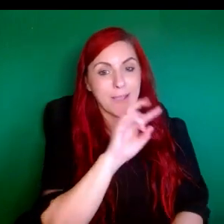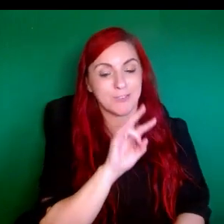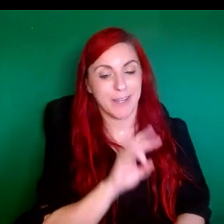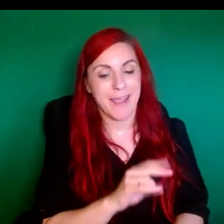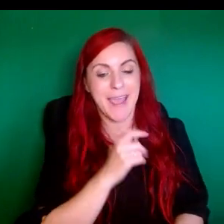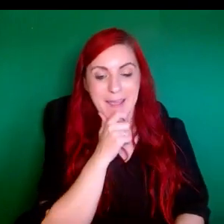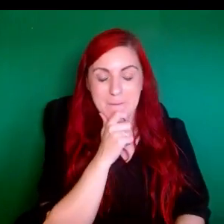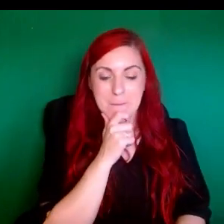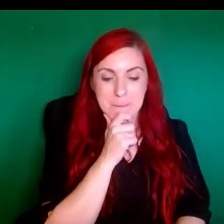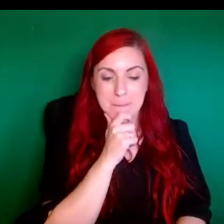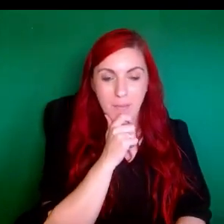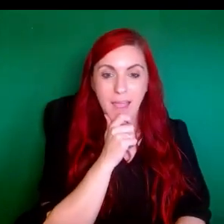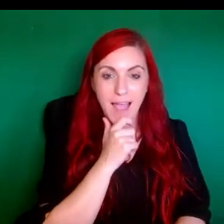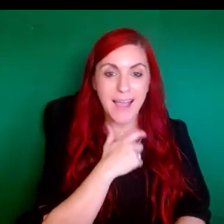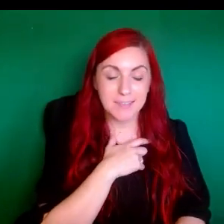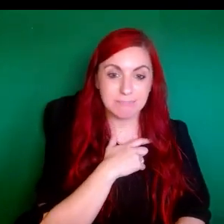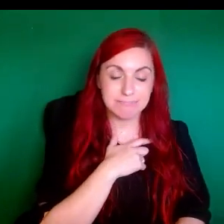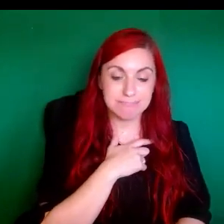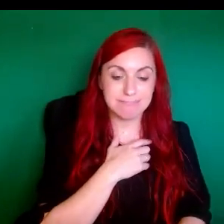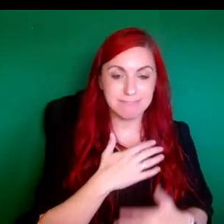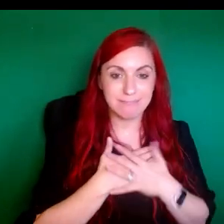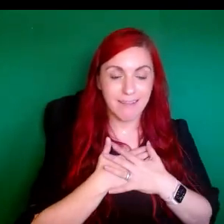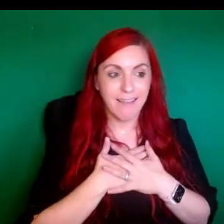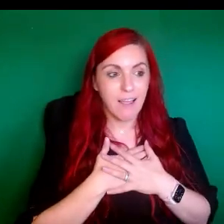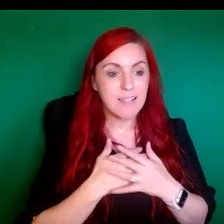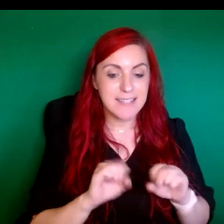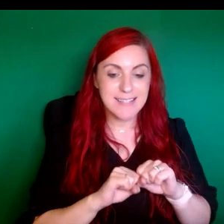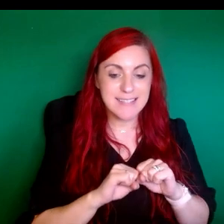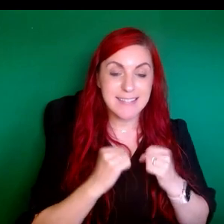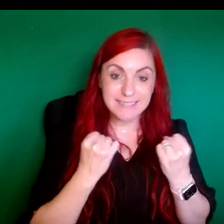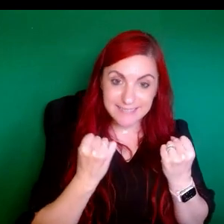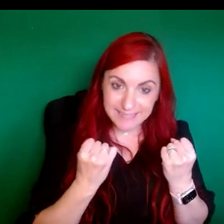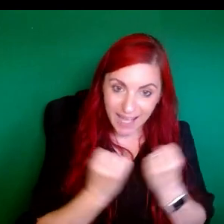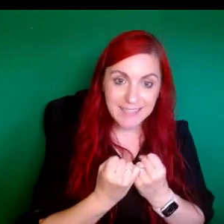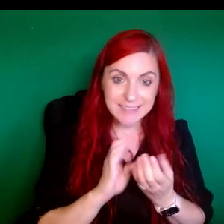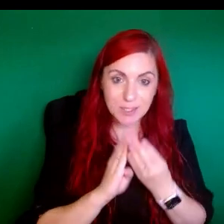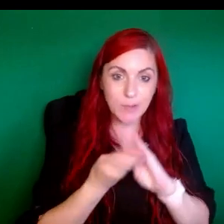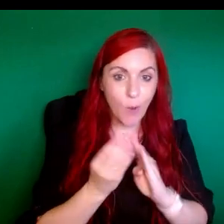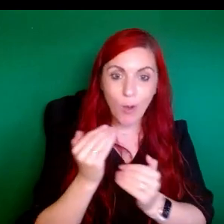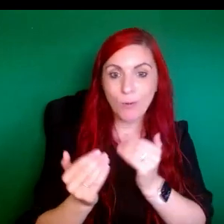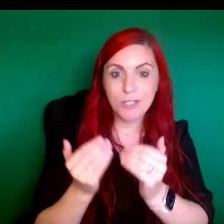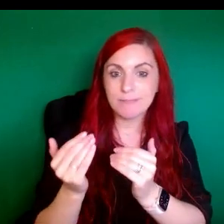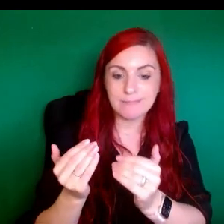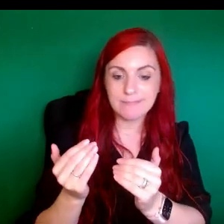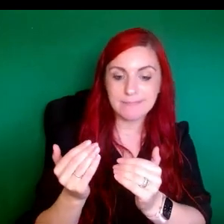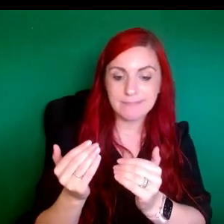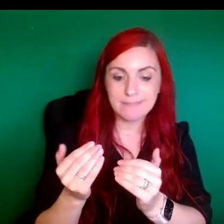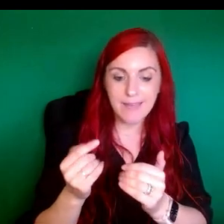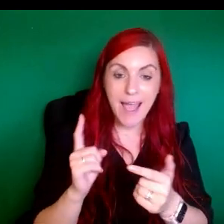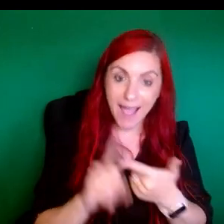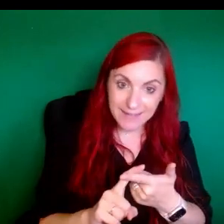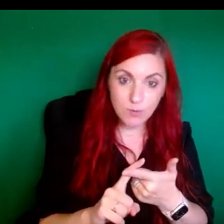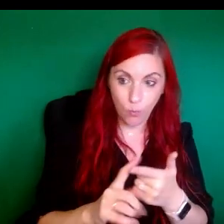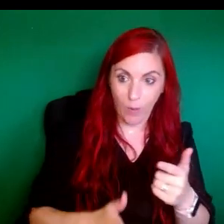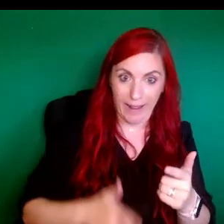Our society is ageing and we are also living a lot longer. And